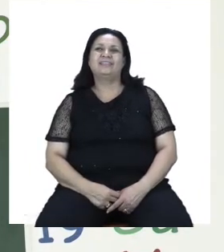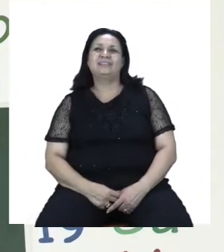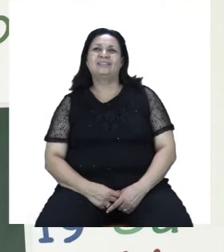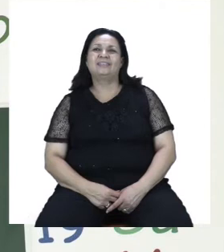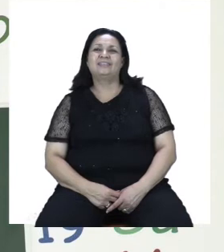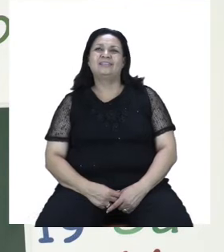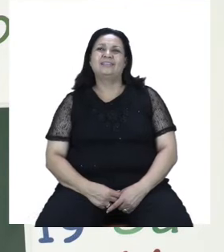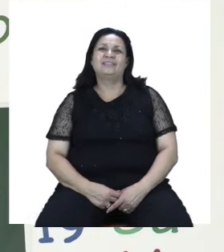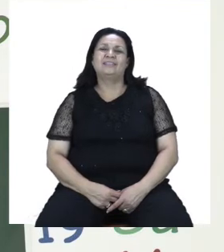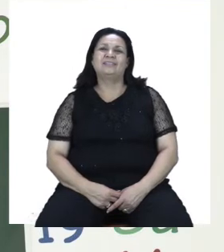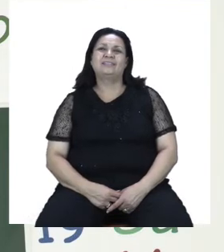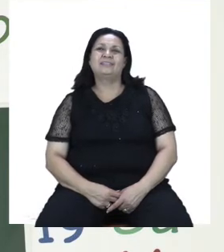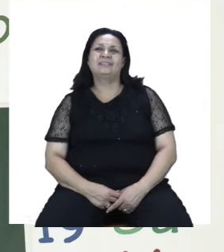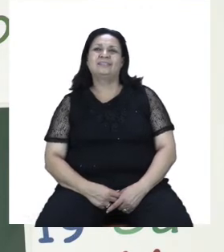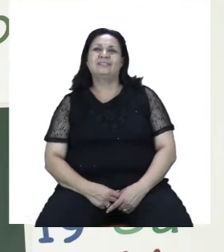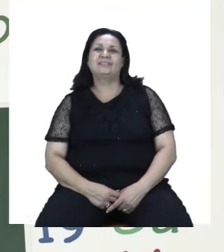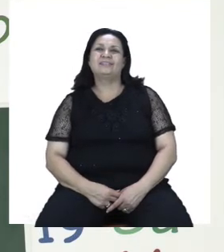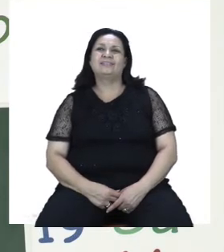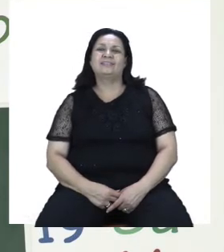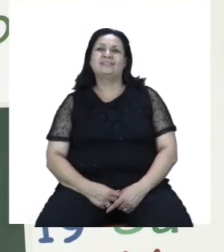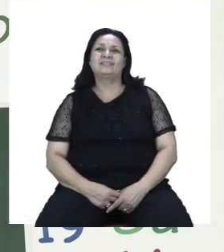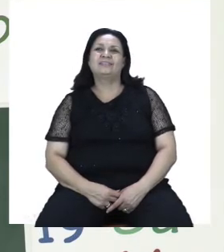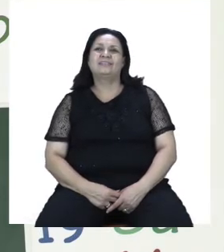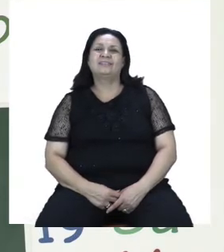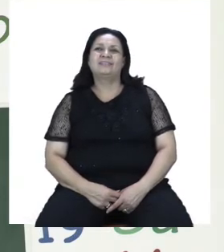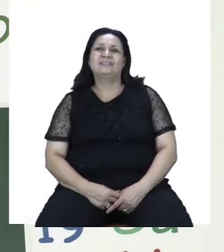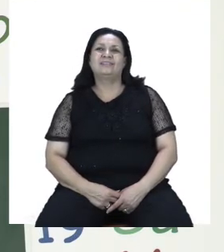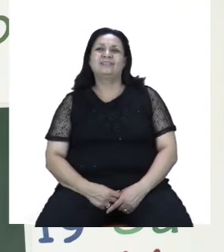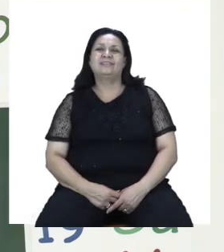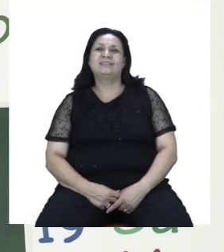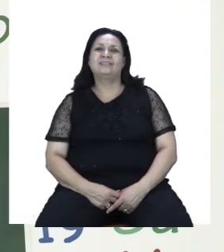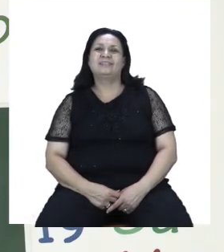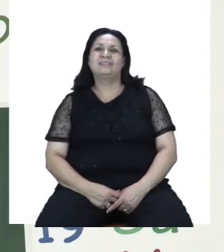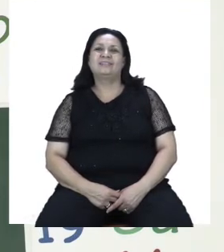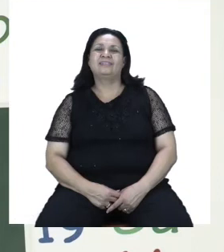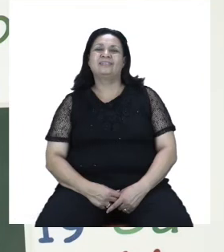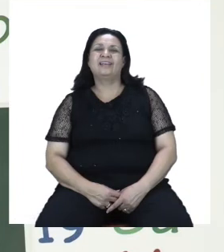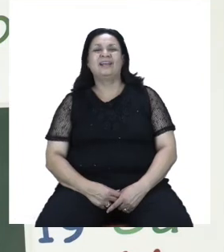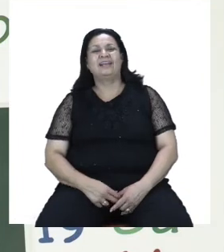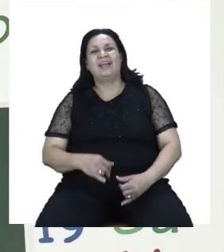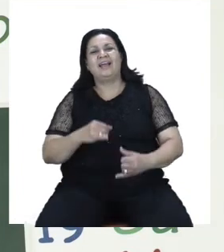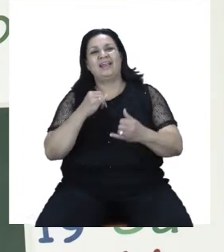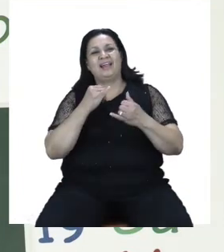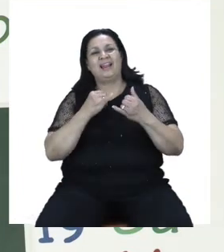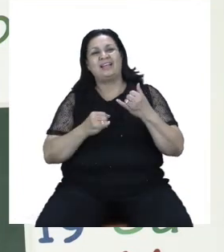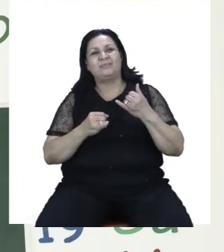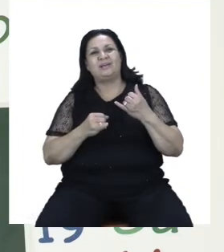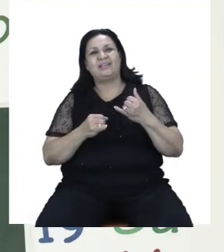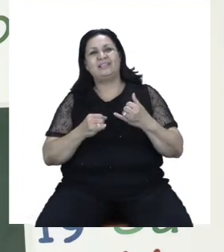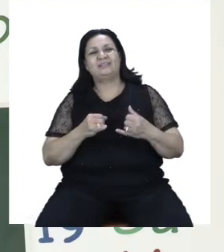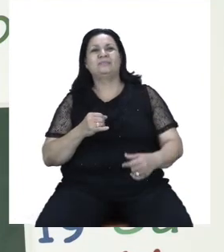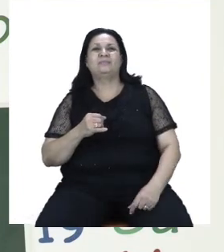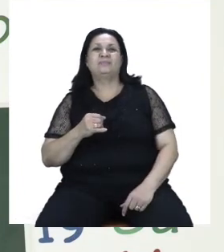S. There it is. And the last letter in my name is